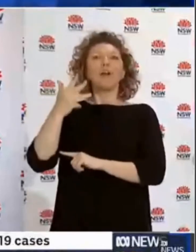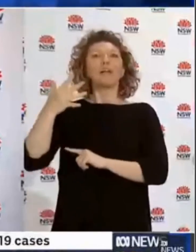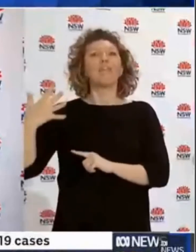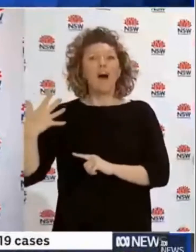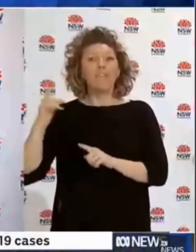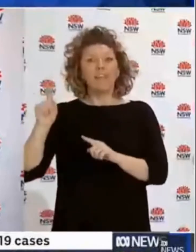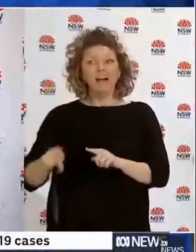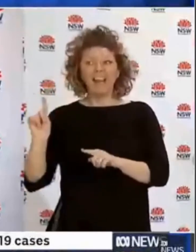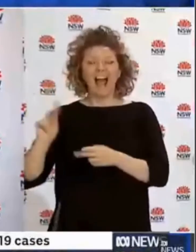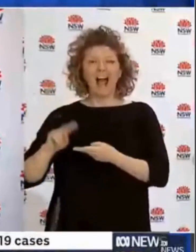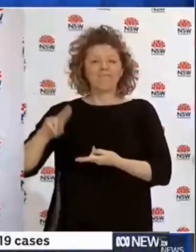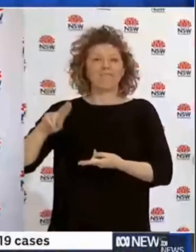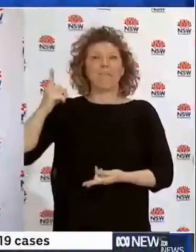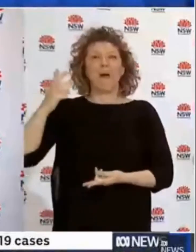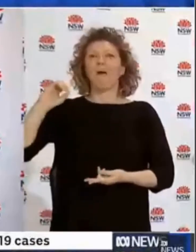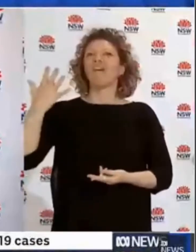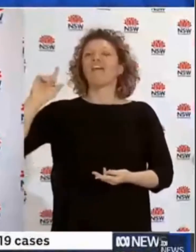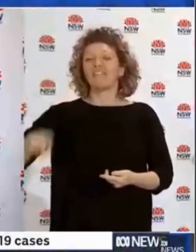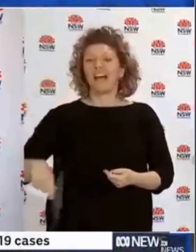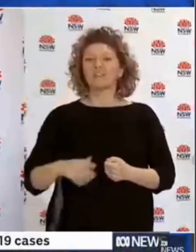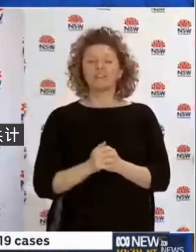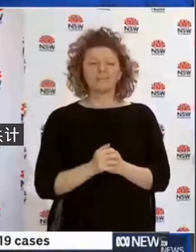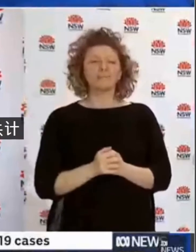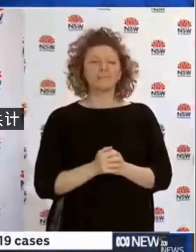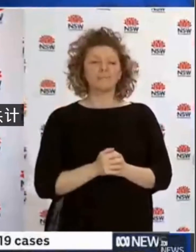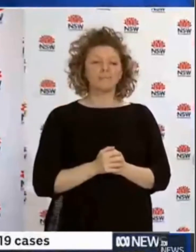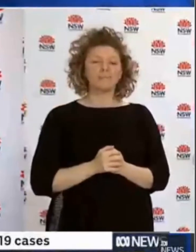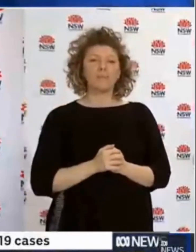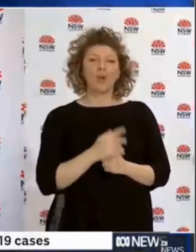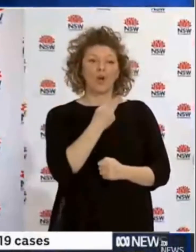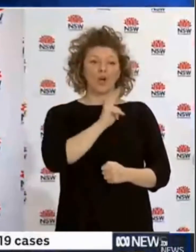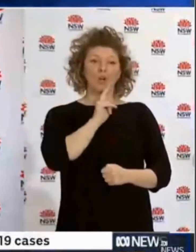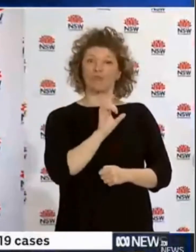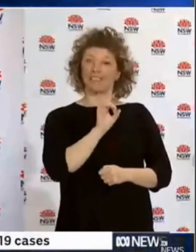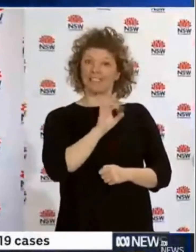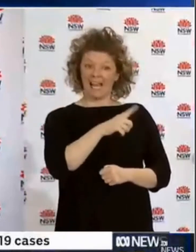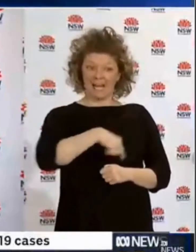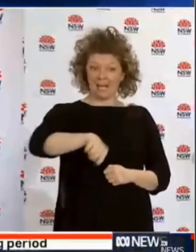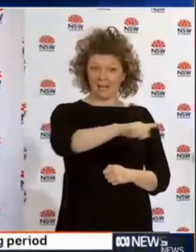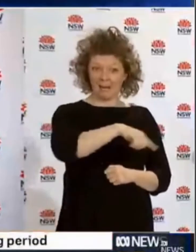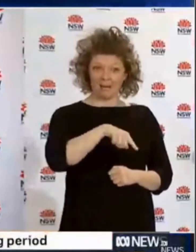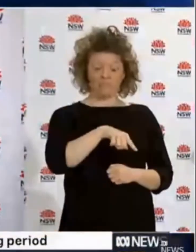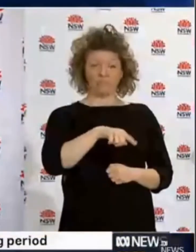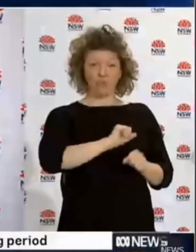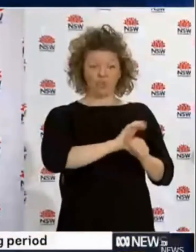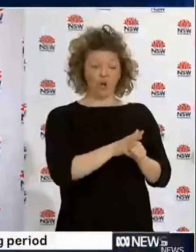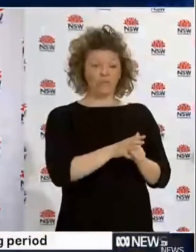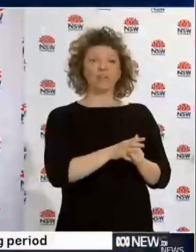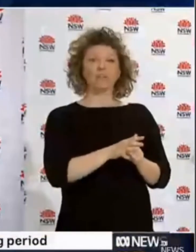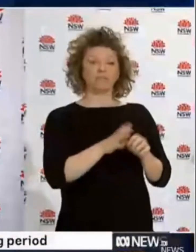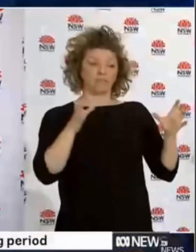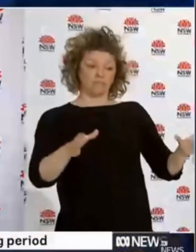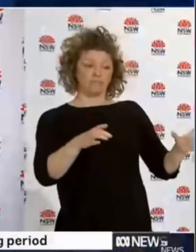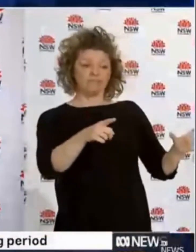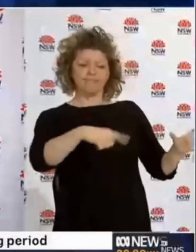95,446. By isolation status, of the 210 locally acquired cases, 58 were in isolation throughout their